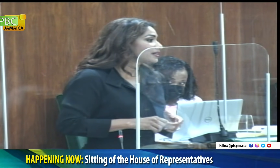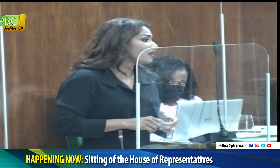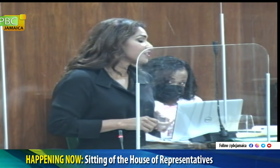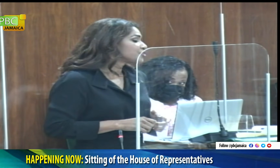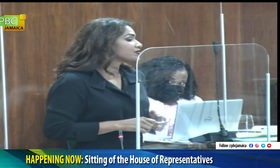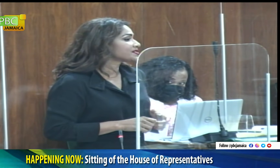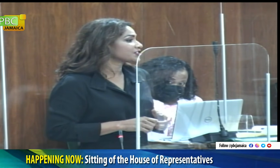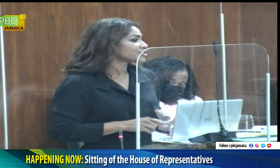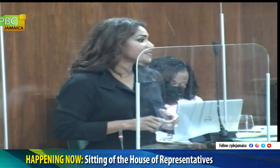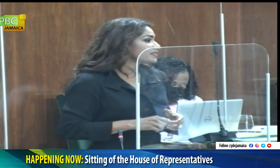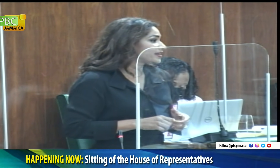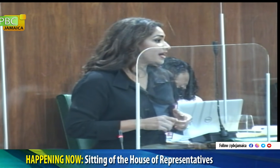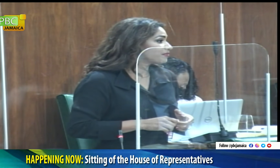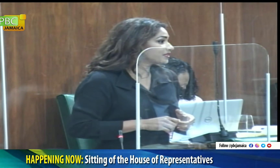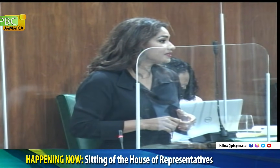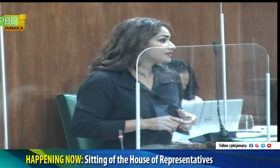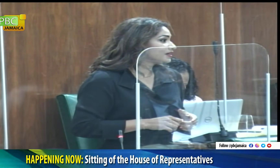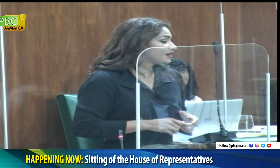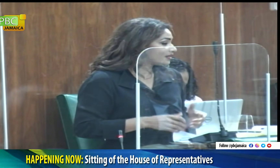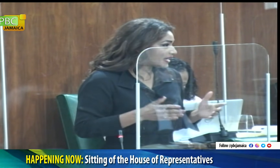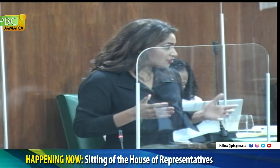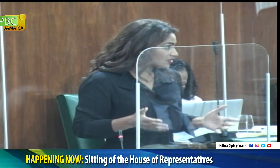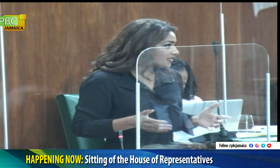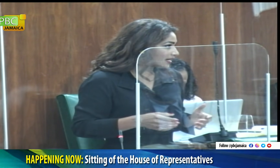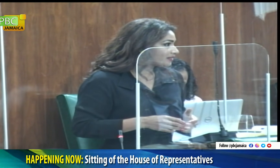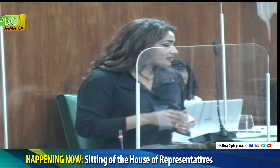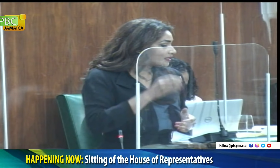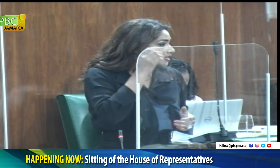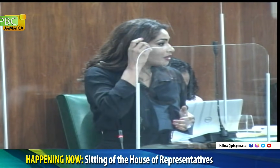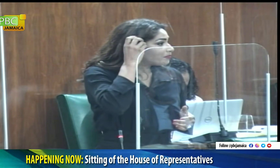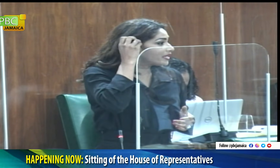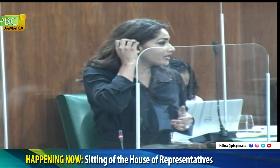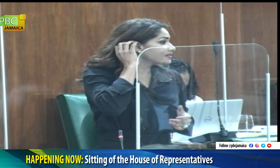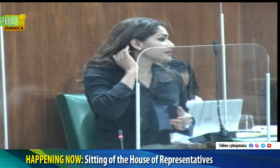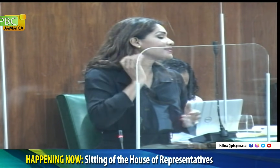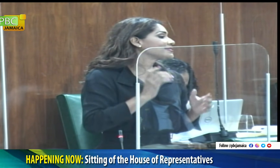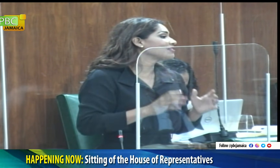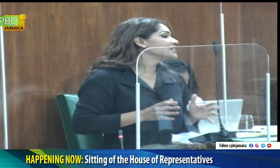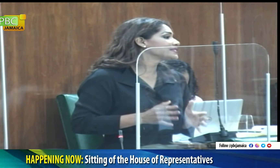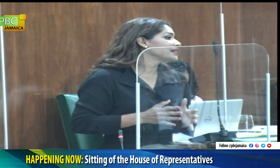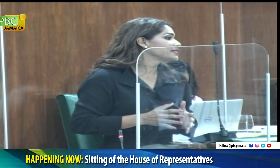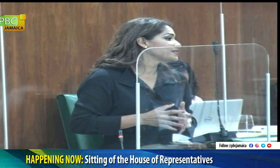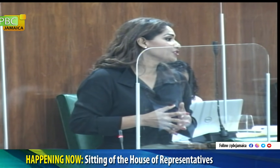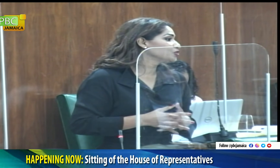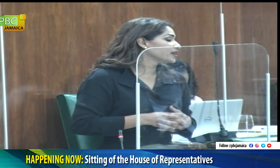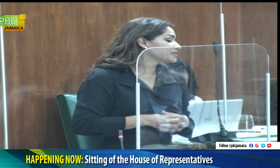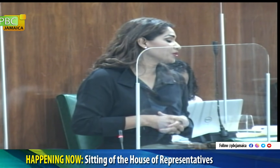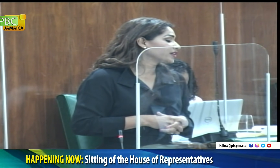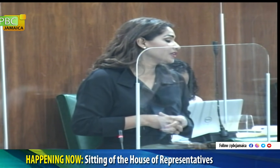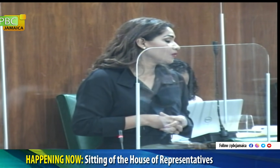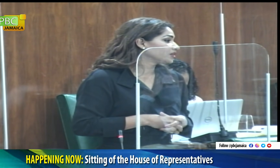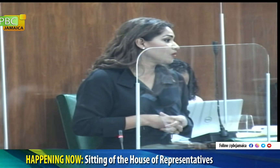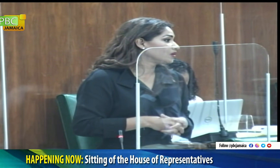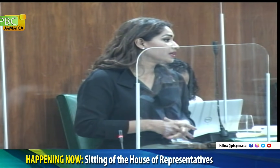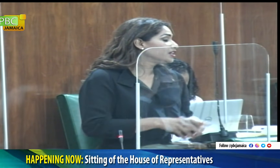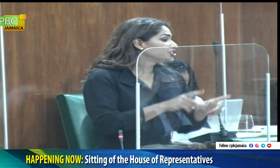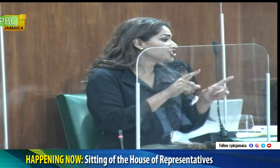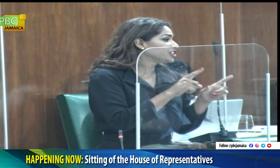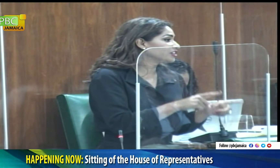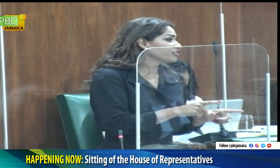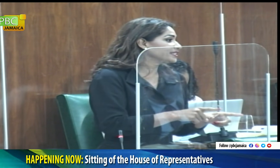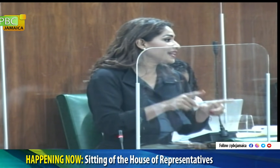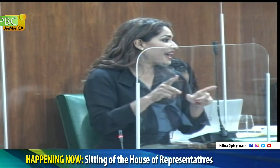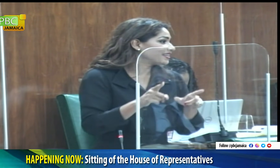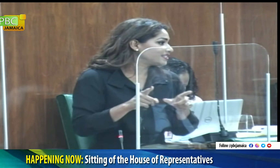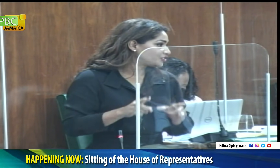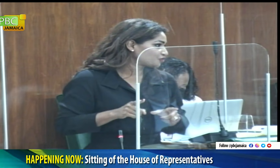that other jurisdictions in the Caribbean, like Trinidad, pays 7 cents US per kilowatt hour to